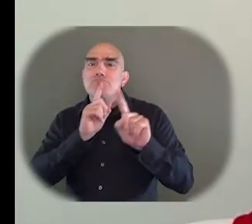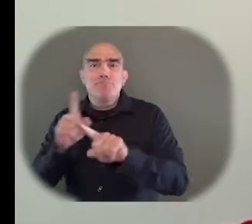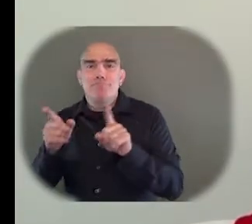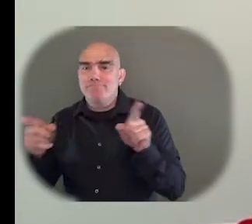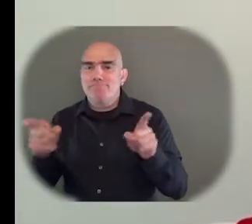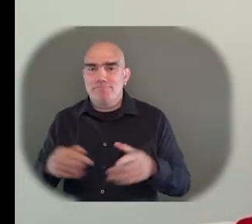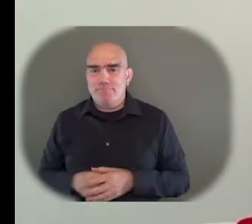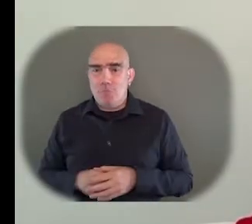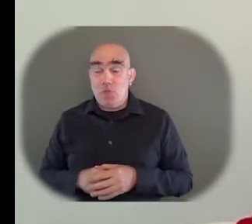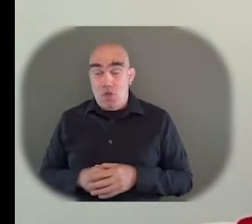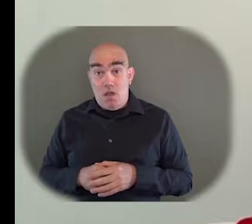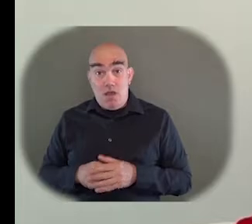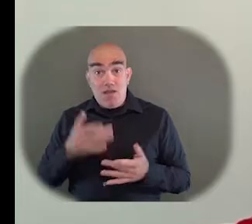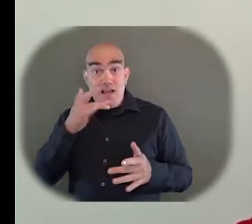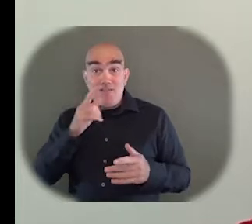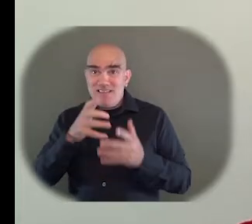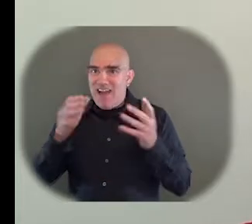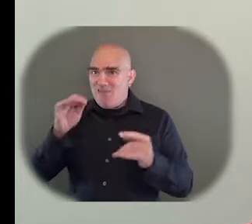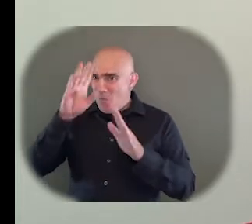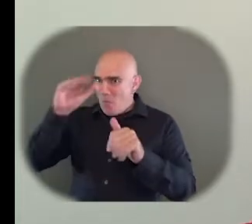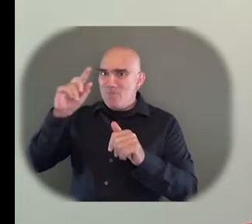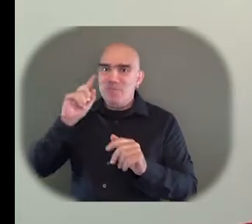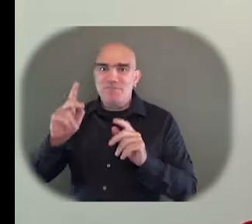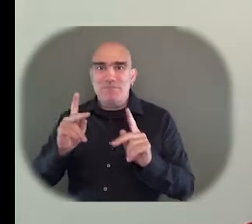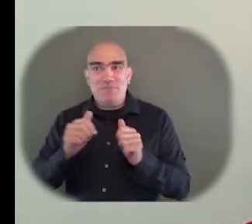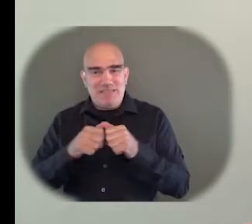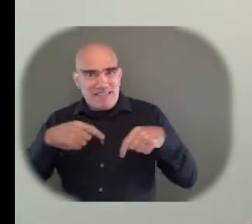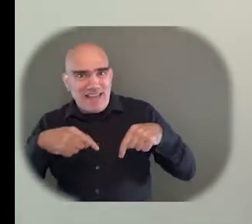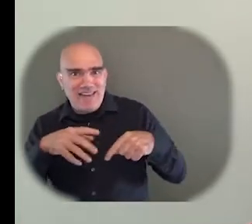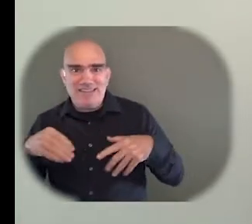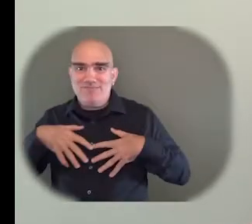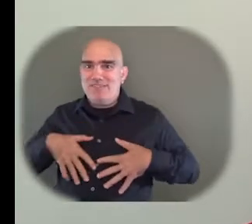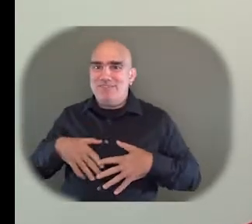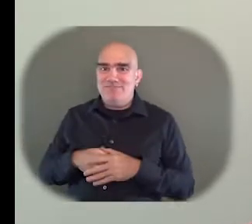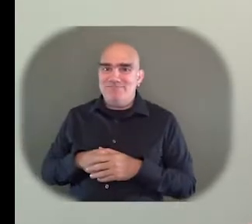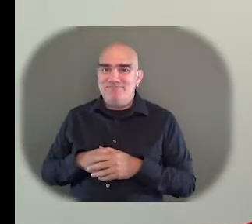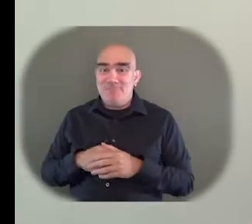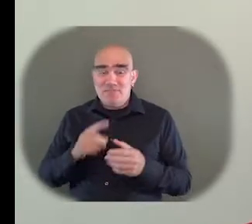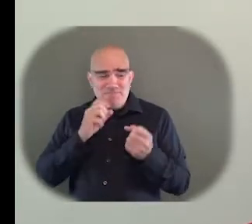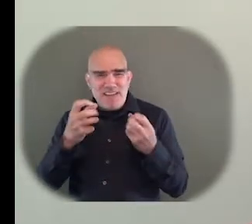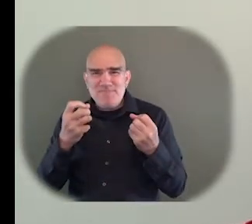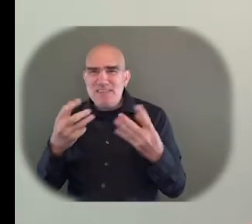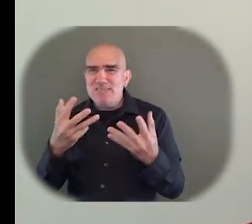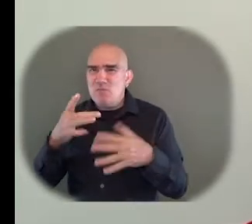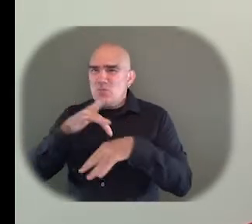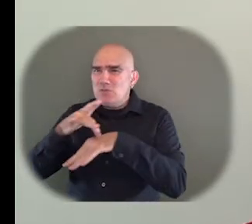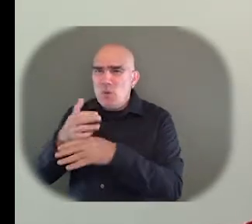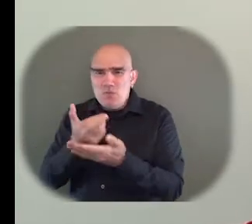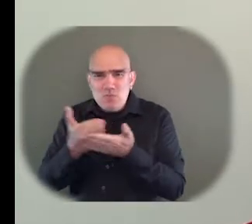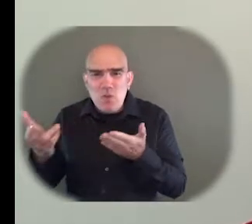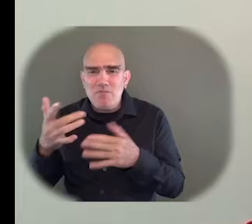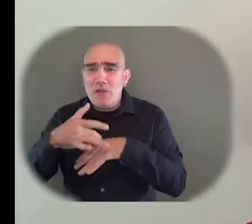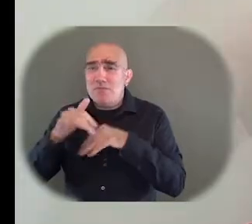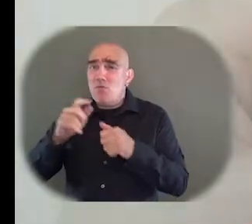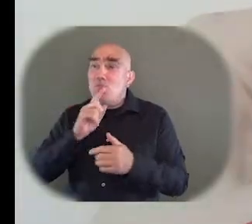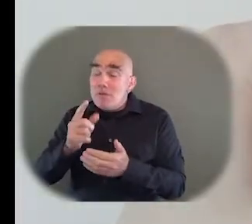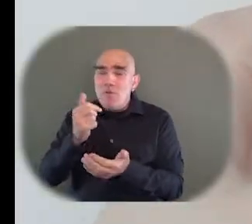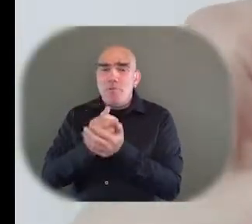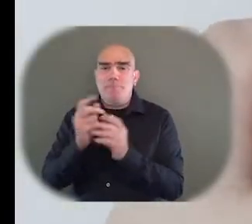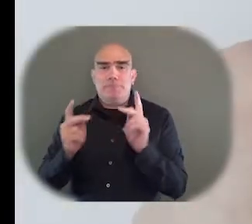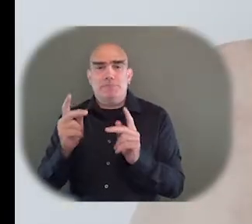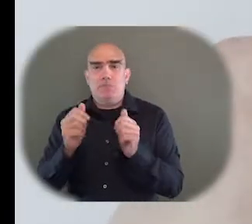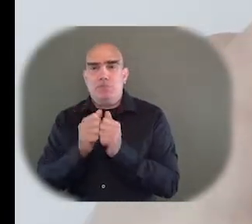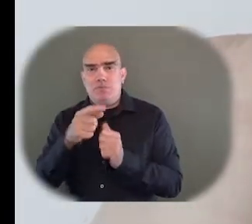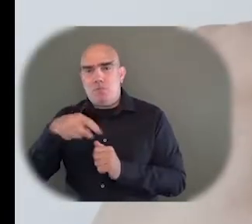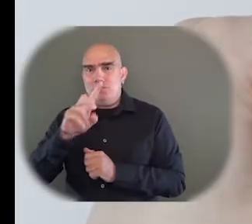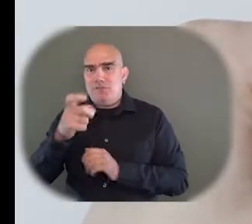with anxiety and depression. There are many resources available that can truly help people with these diagnoses. Both